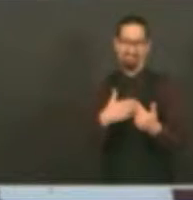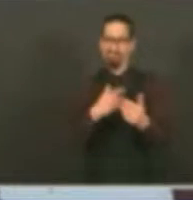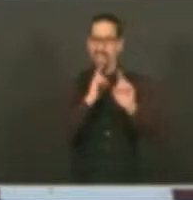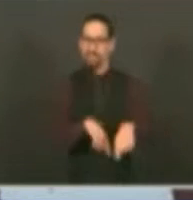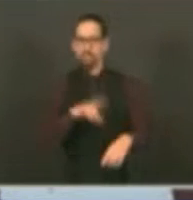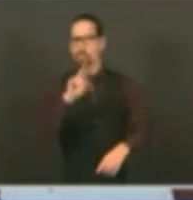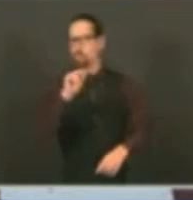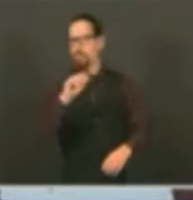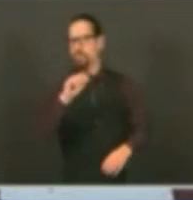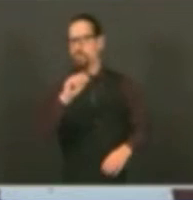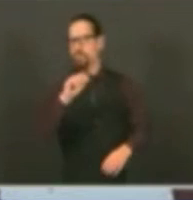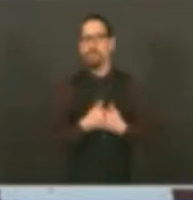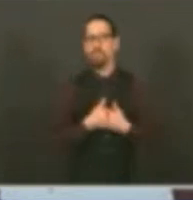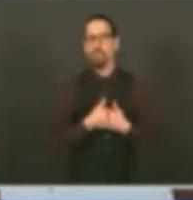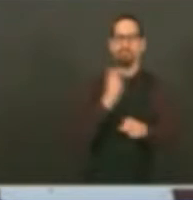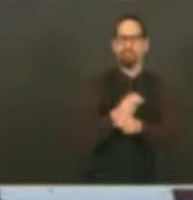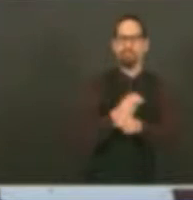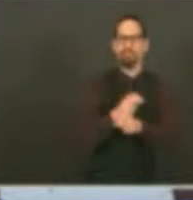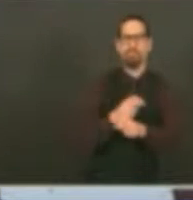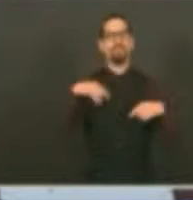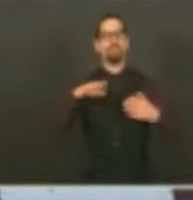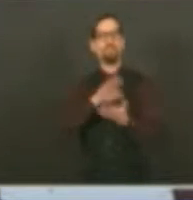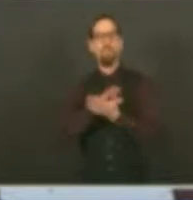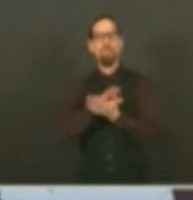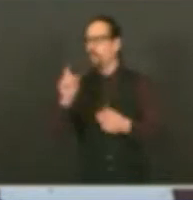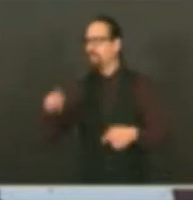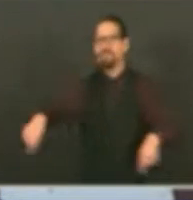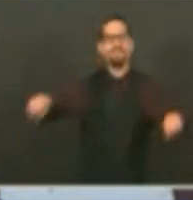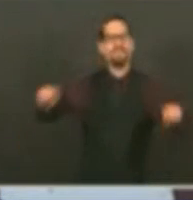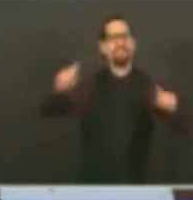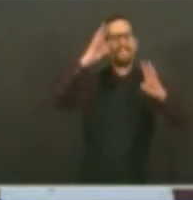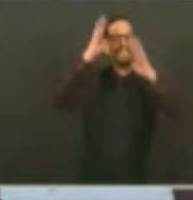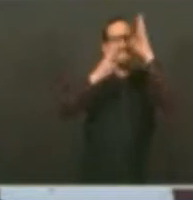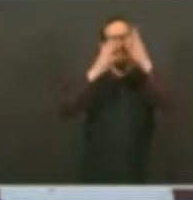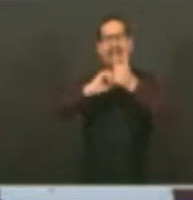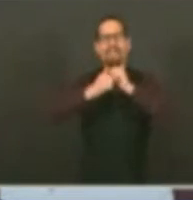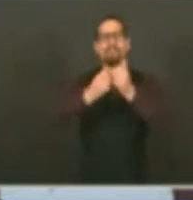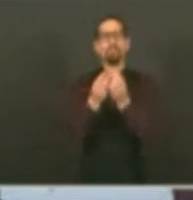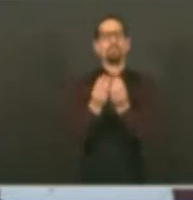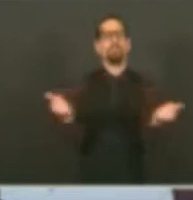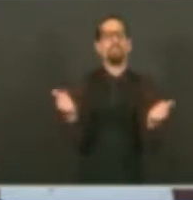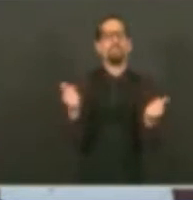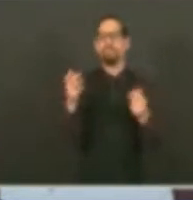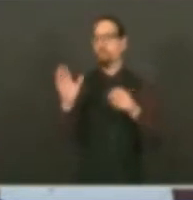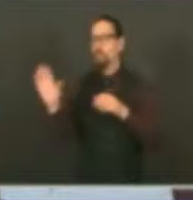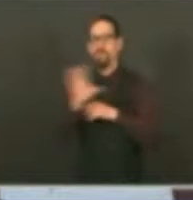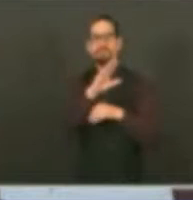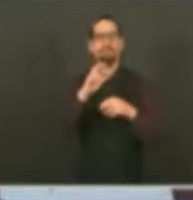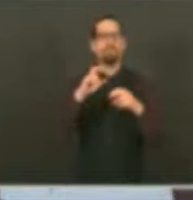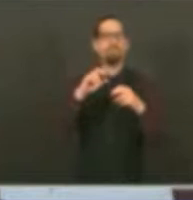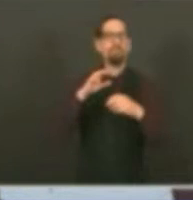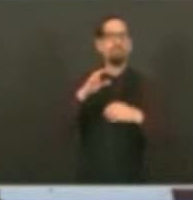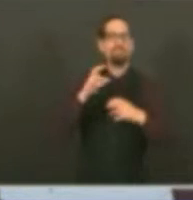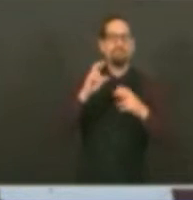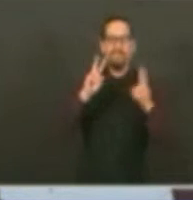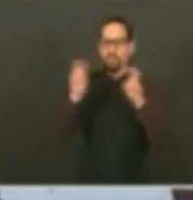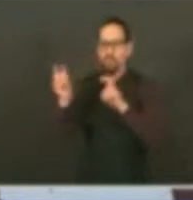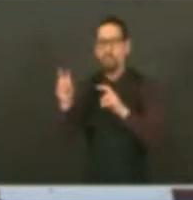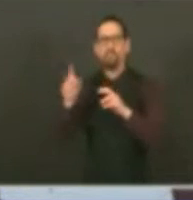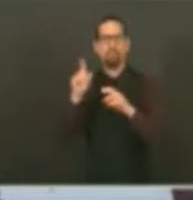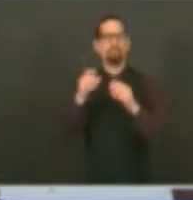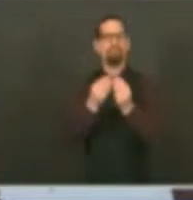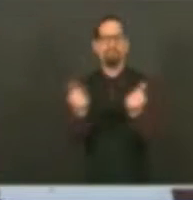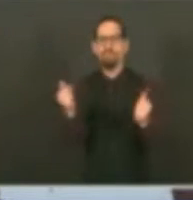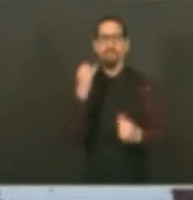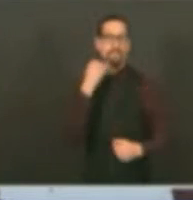way to be creative to solve these problems. If staffing is a problem, you have to get creative to solve it. If facilities are a problem,